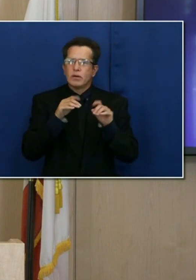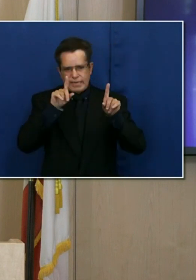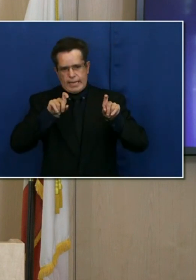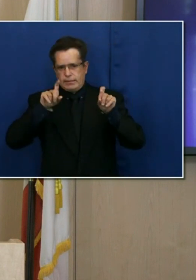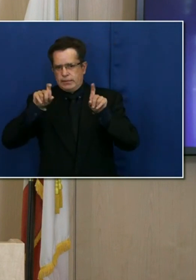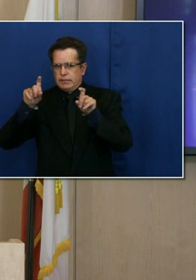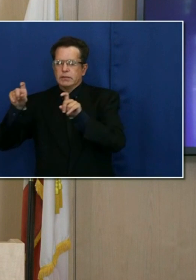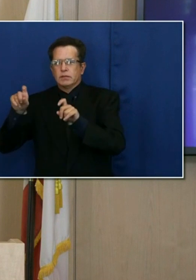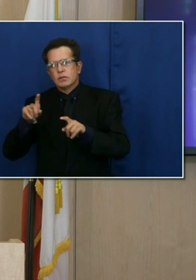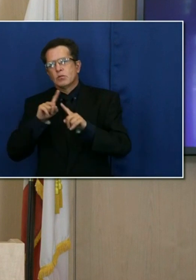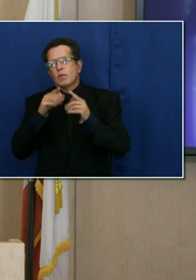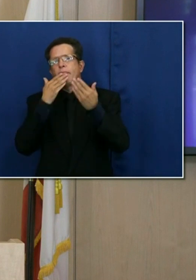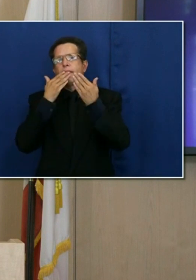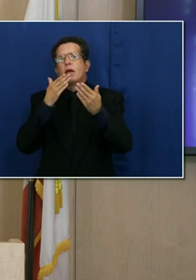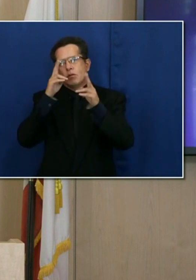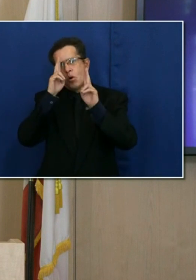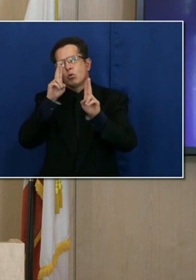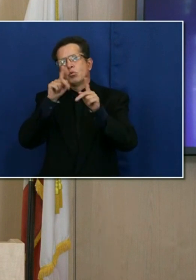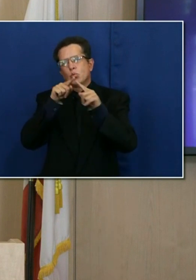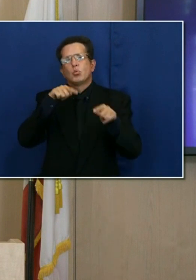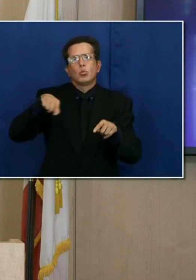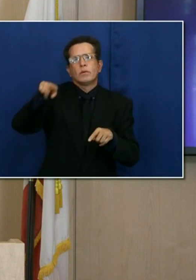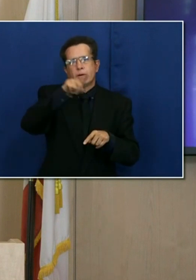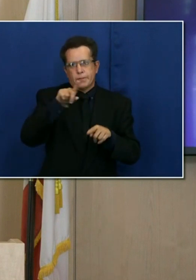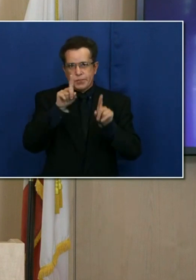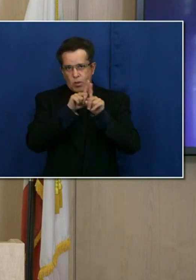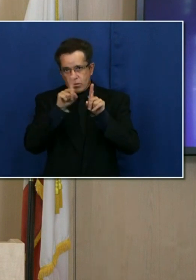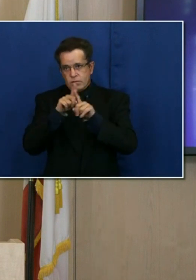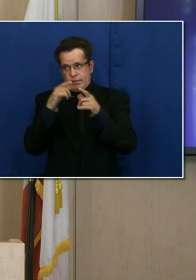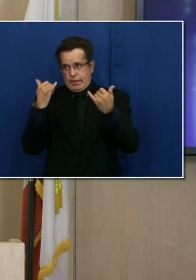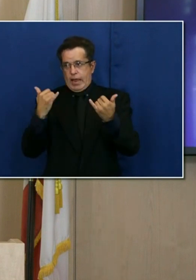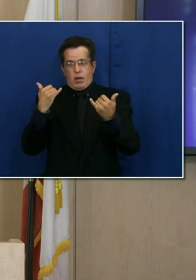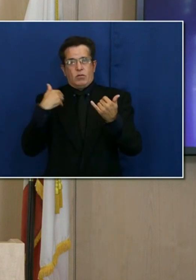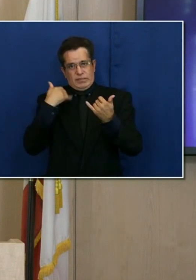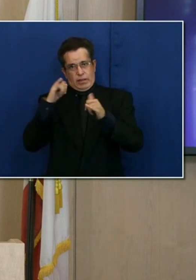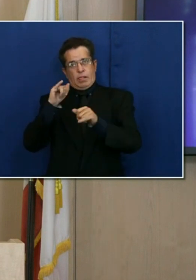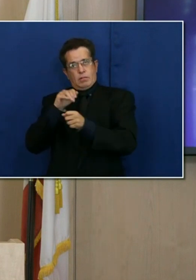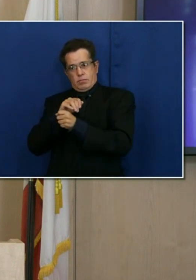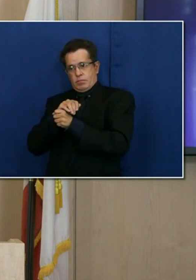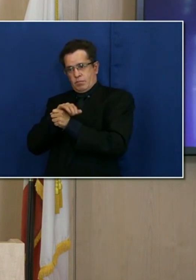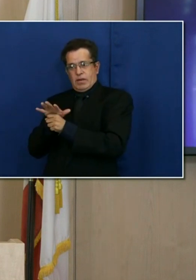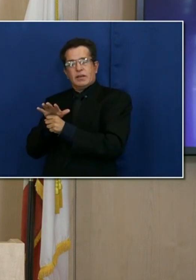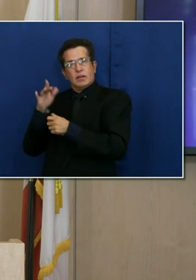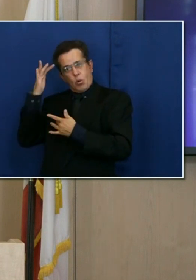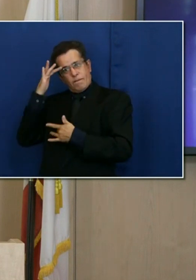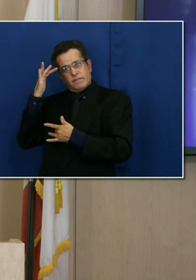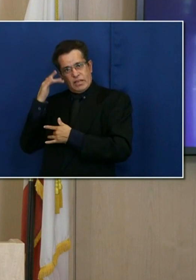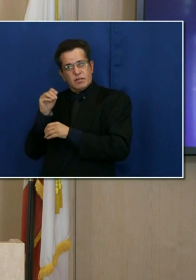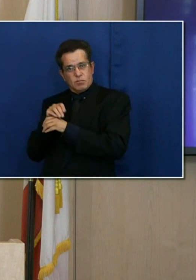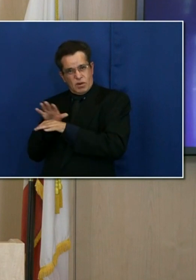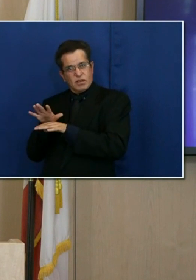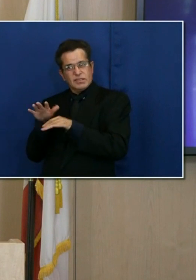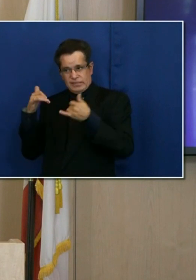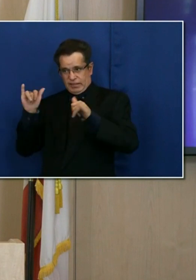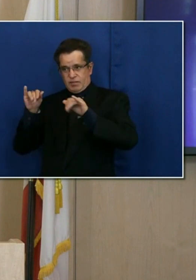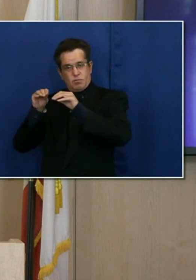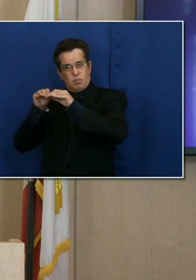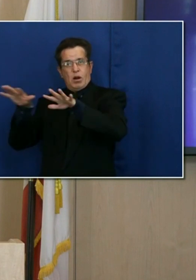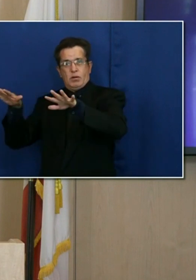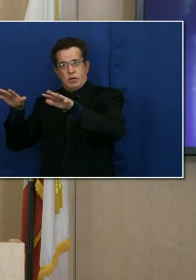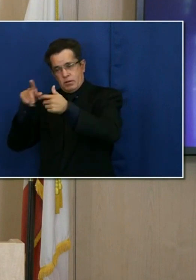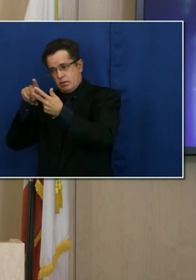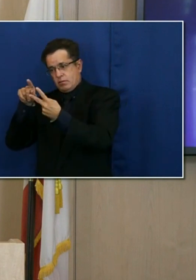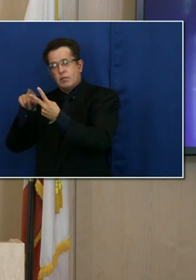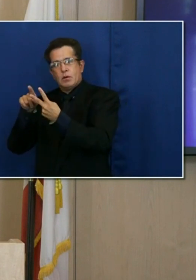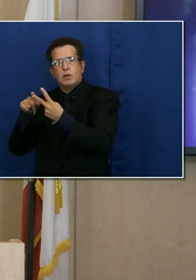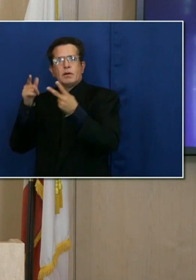testing. Also, I wanted to remind everyone that while we are still dealing with the pandemic, as Dr. Wooten had also mentioned, we